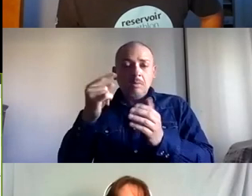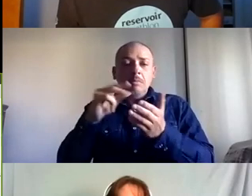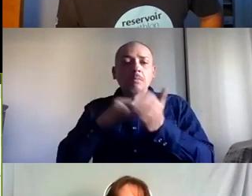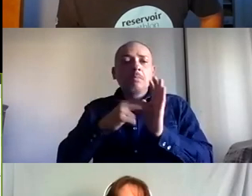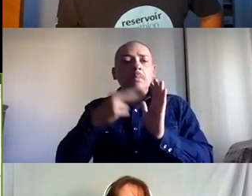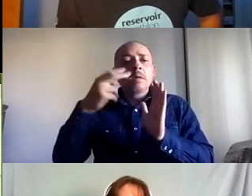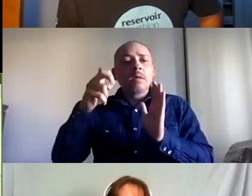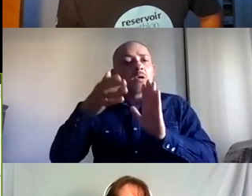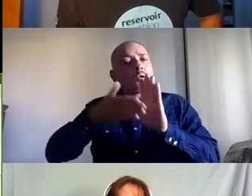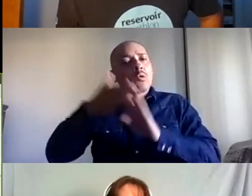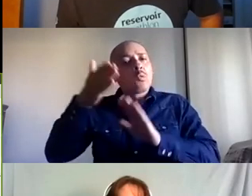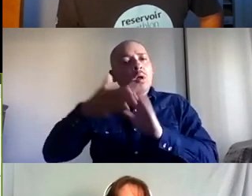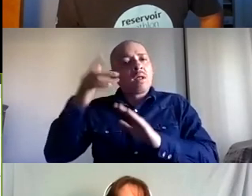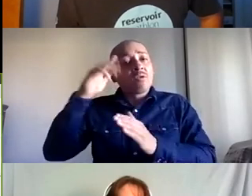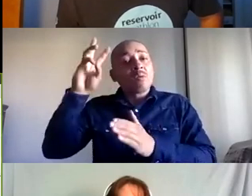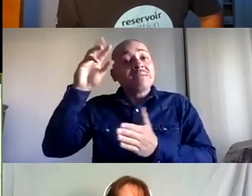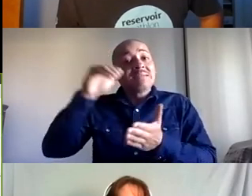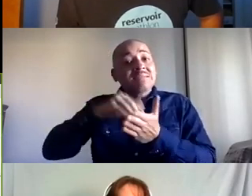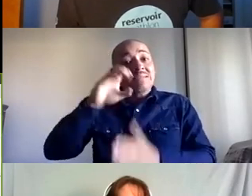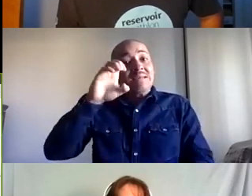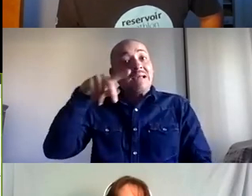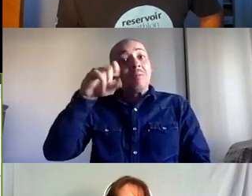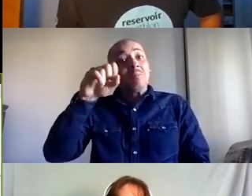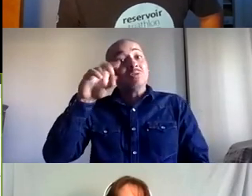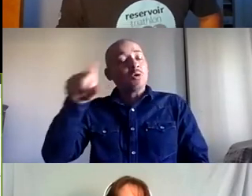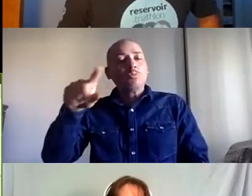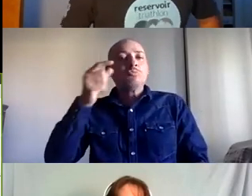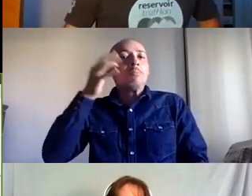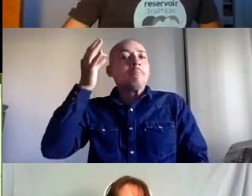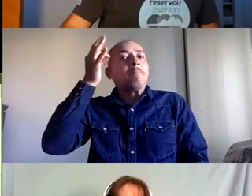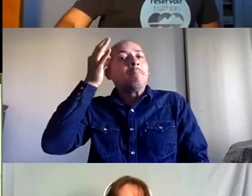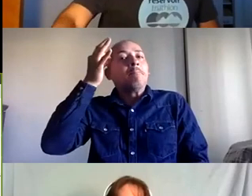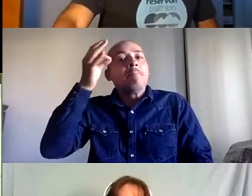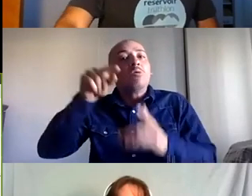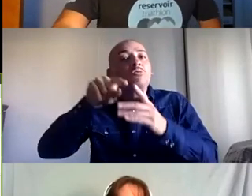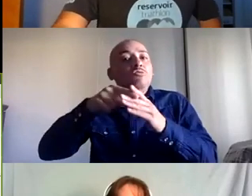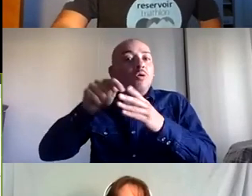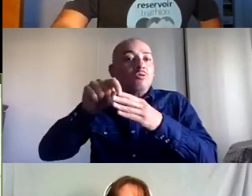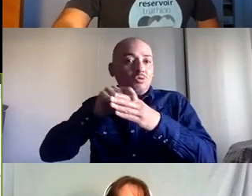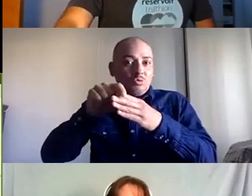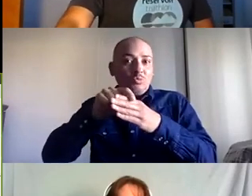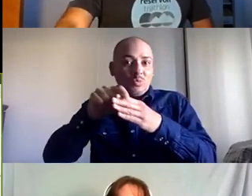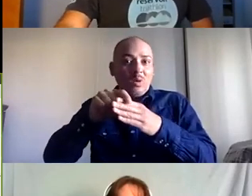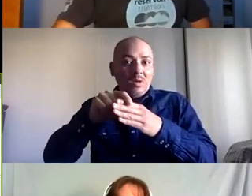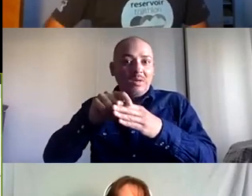for 6,000 episodes and was just barely starting to train. Yeah, so this is that.